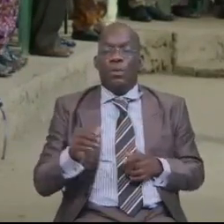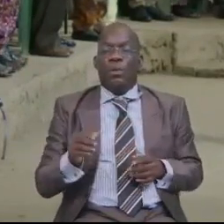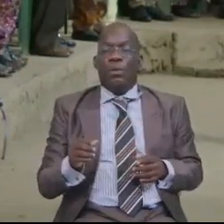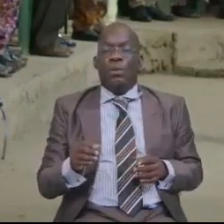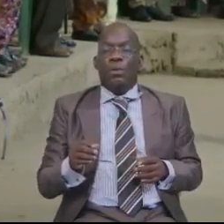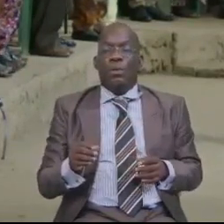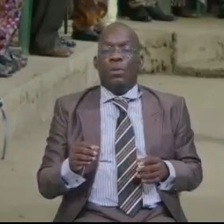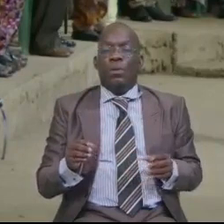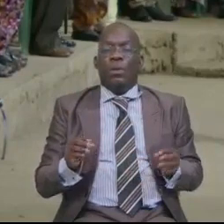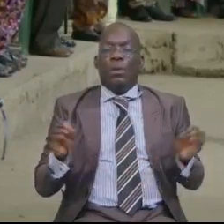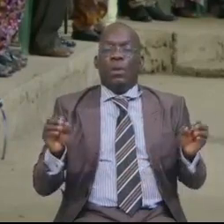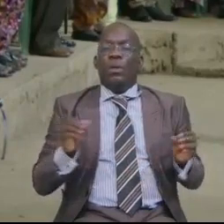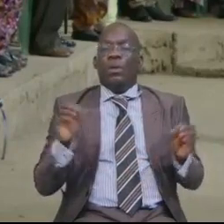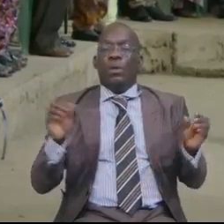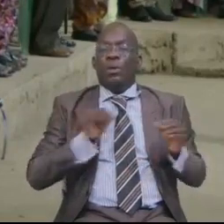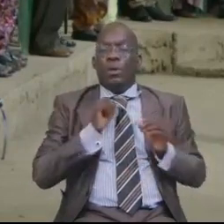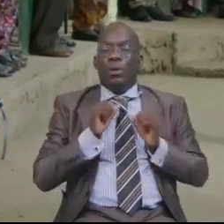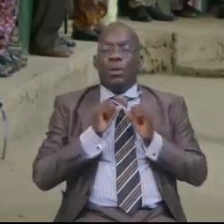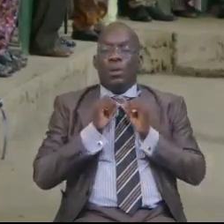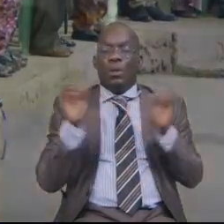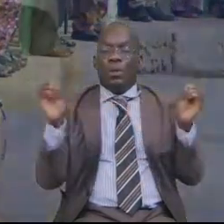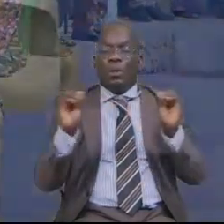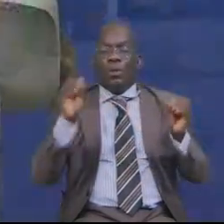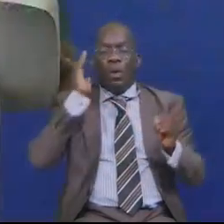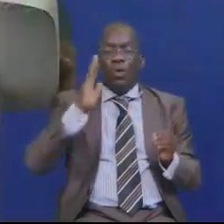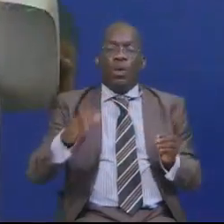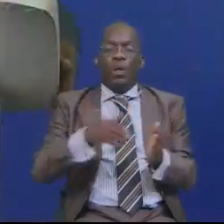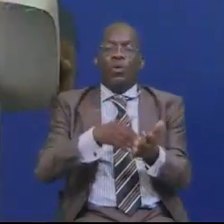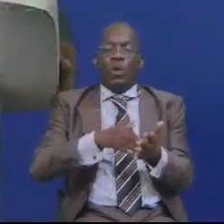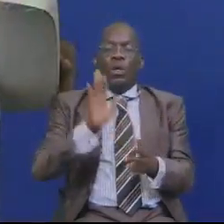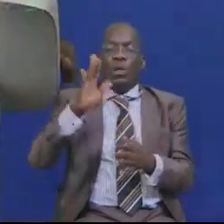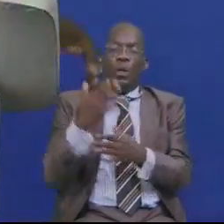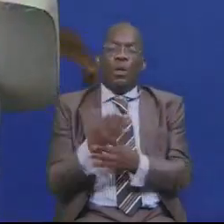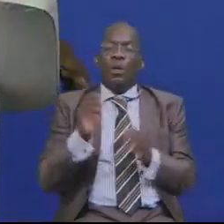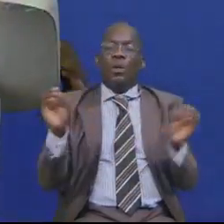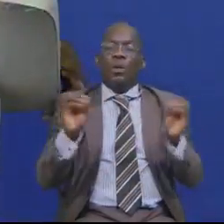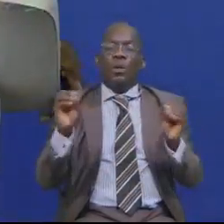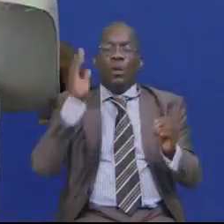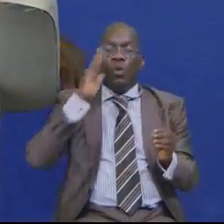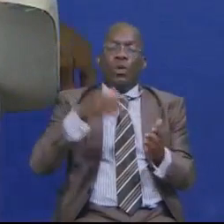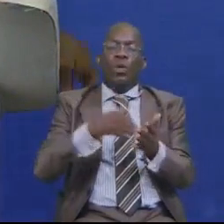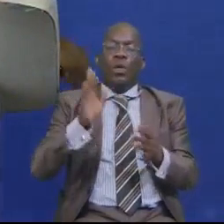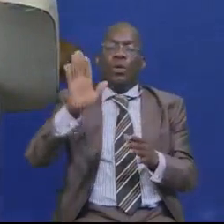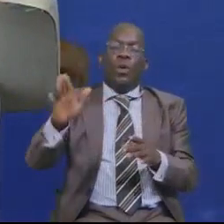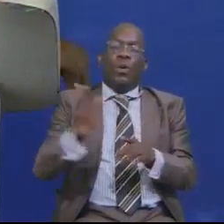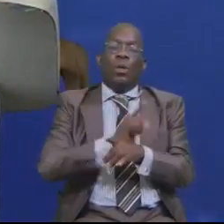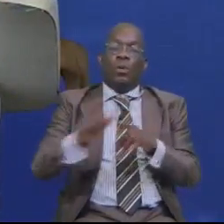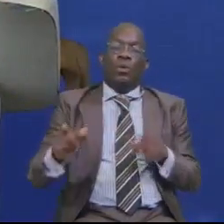weaken your hand. Nothing will weaken your endeavor.